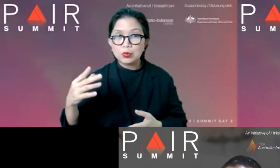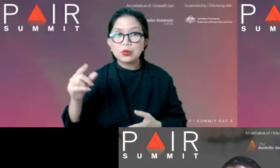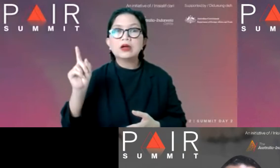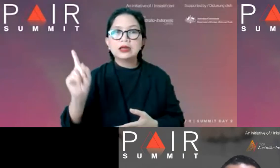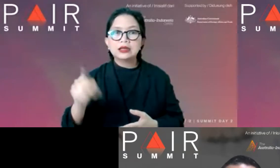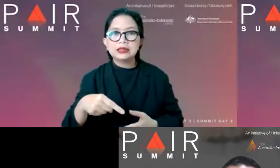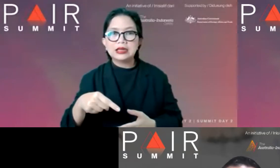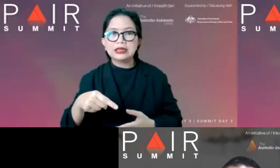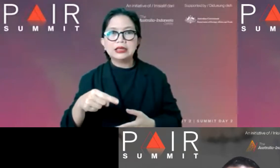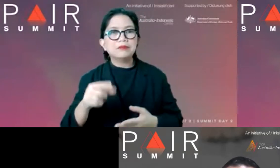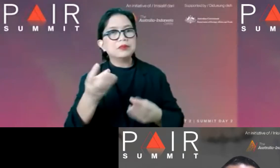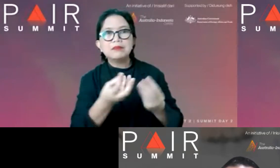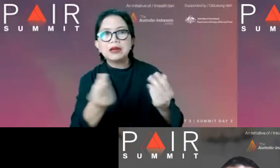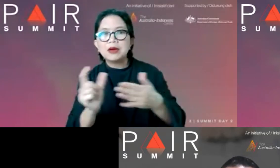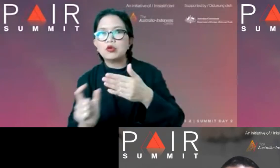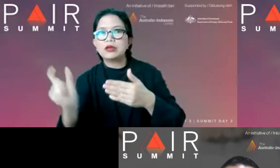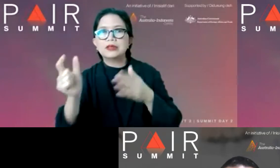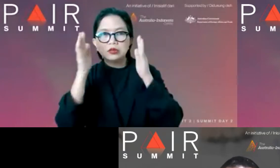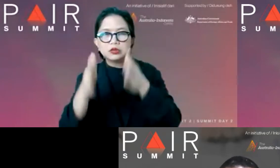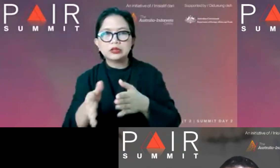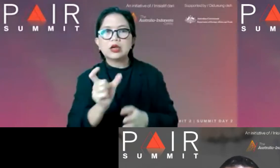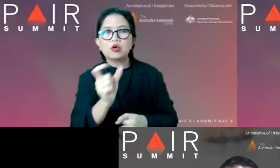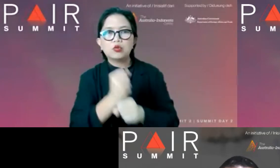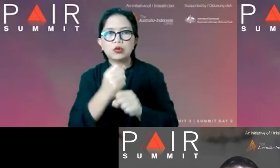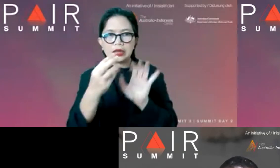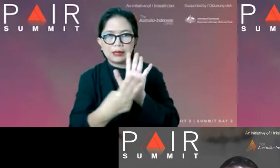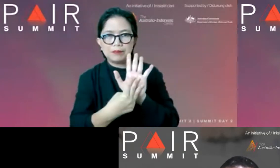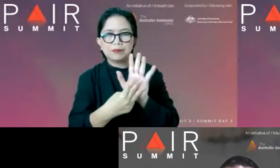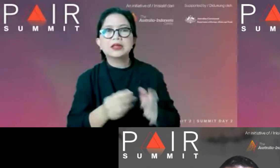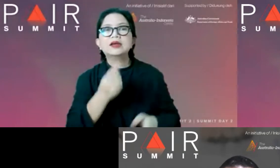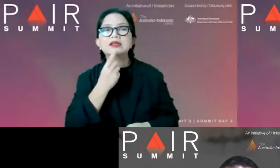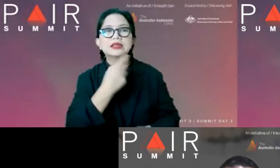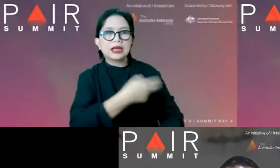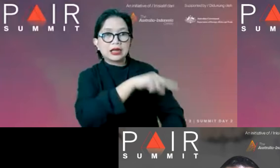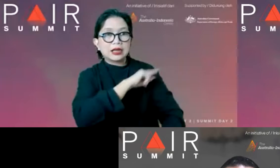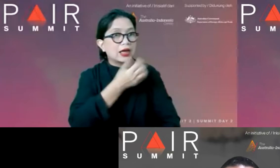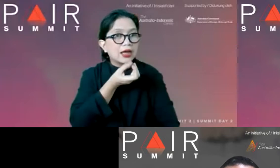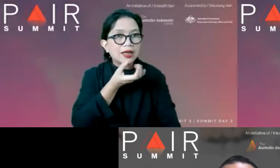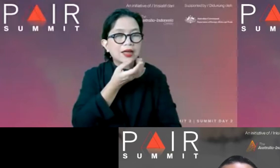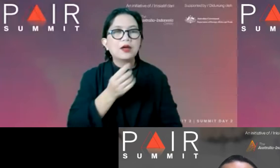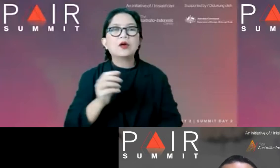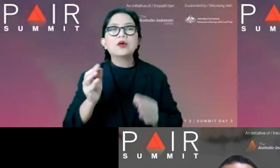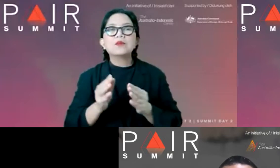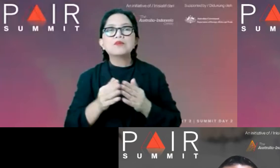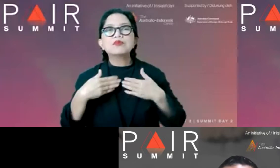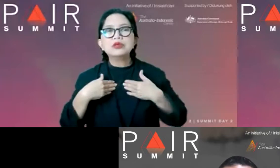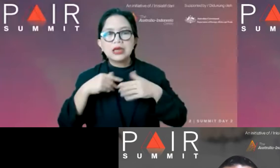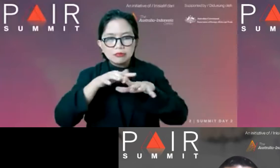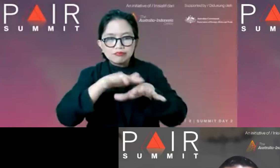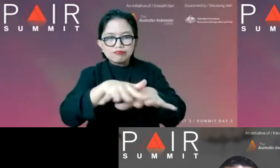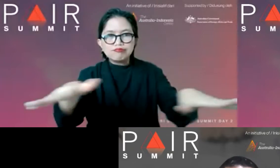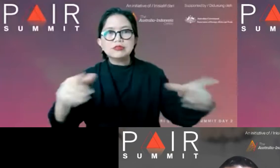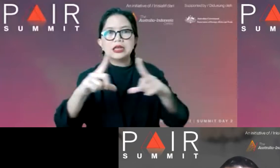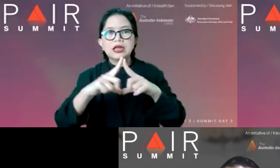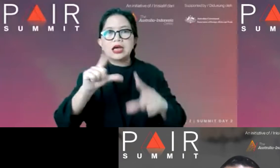the advocacy capacity it has, the networks, the alumni it has. How is this used also